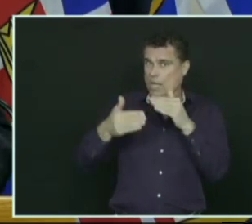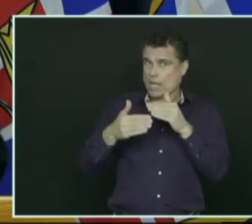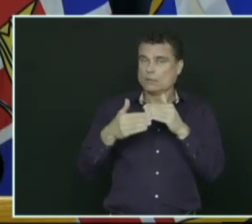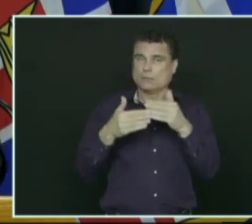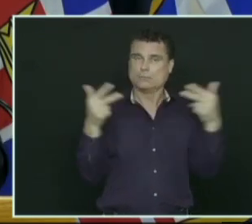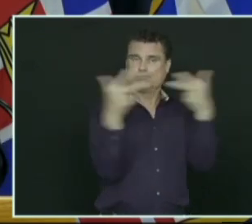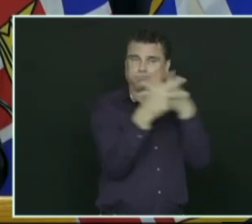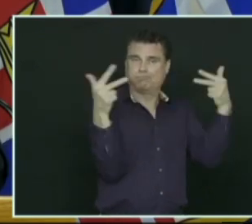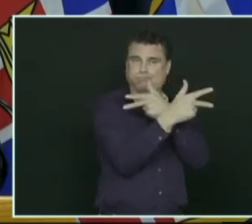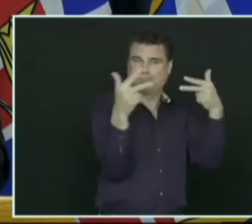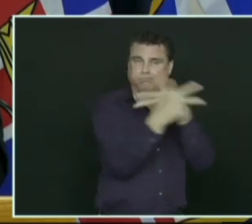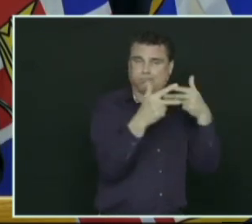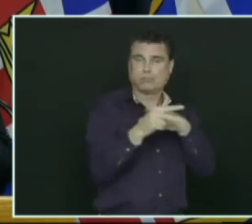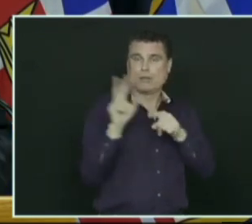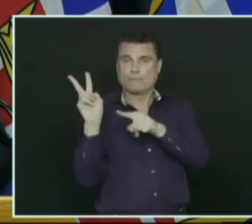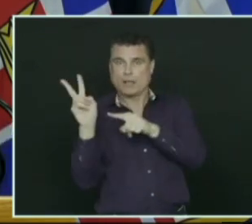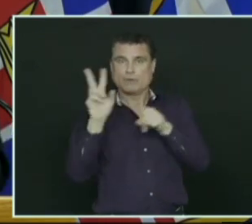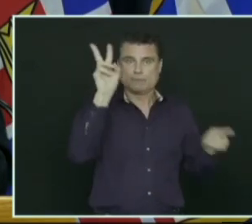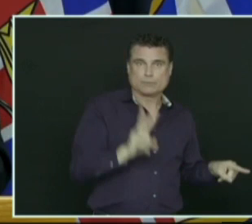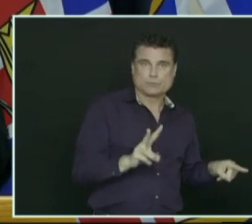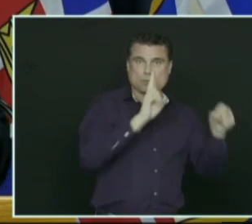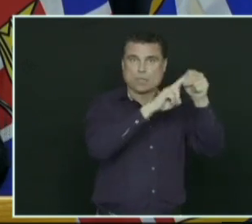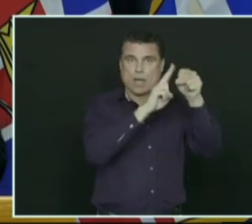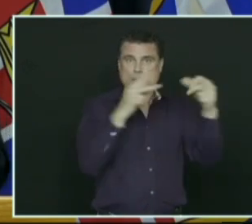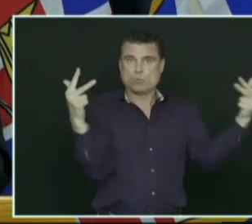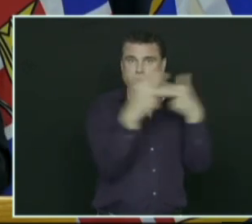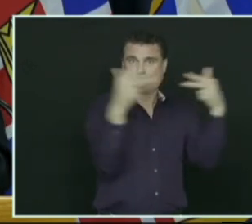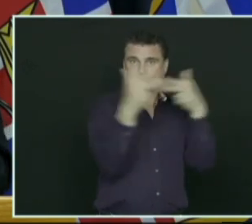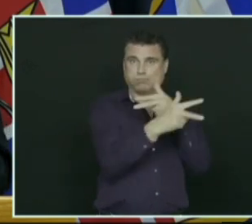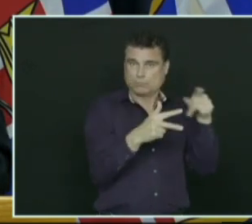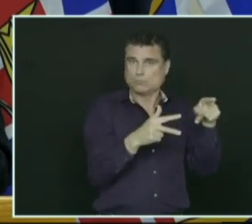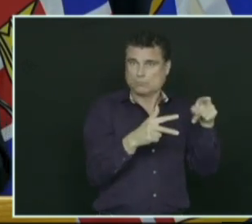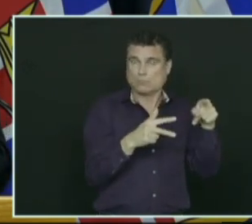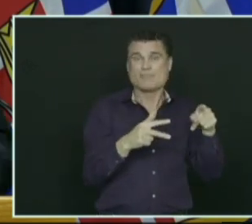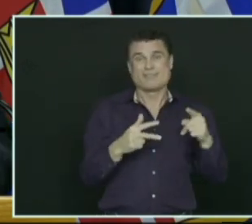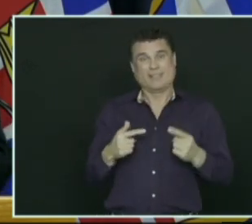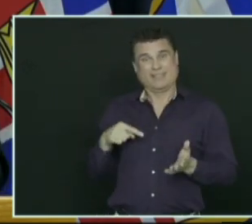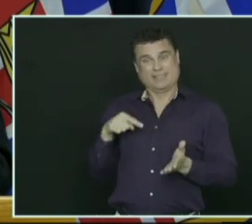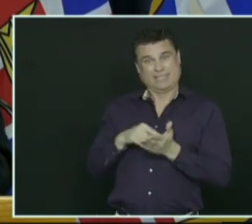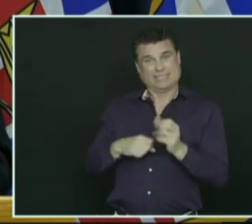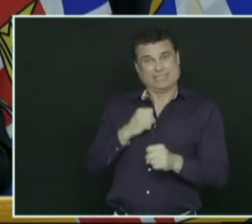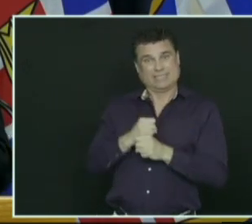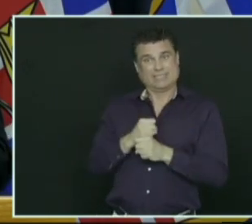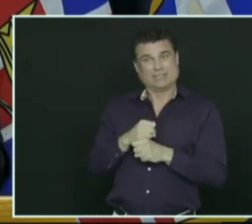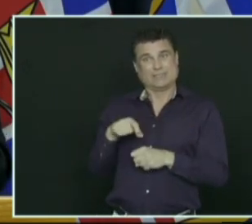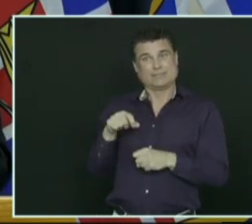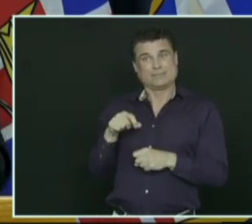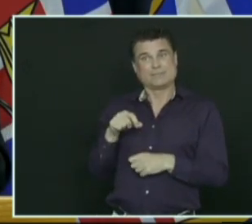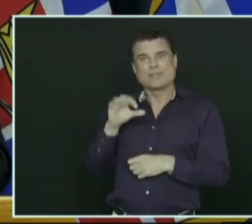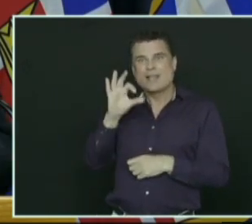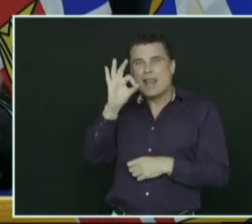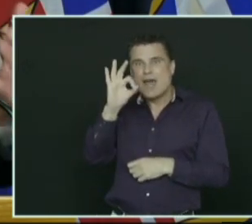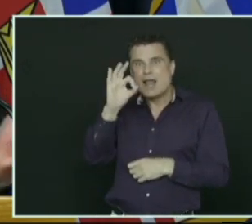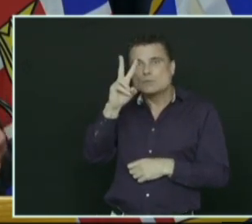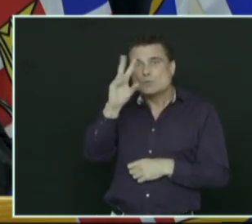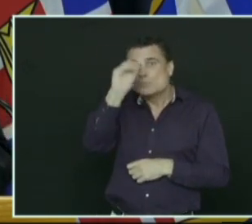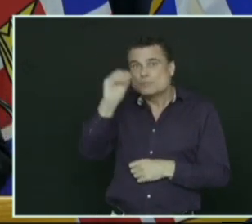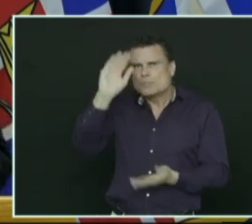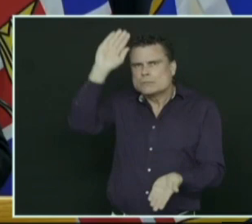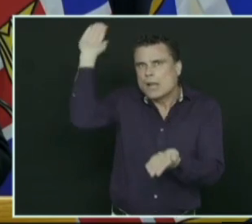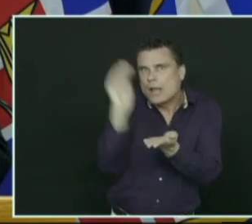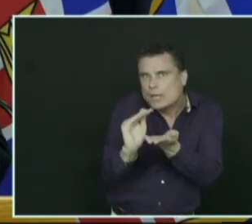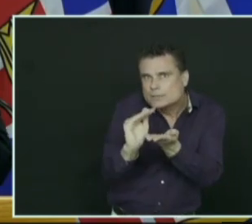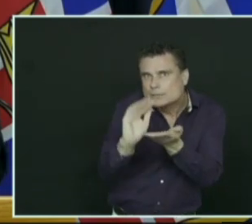and respectful at the same time of all those British Columbians who are sacrificing so much in this cause. It is humbling that our